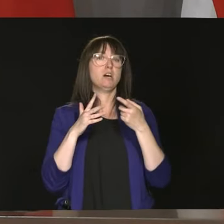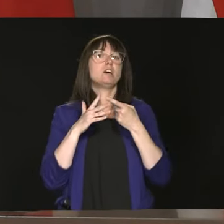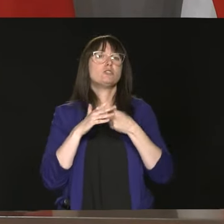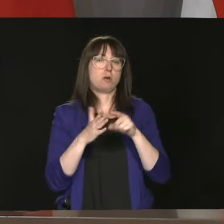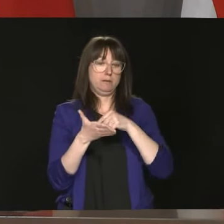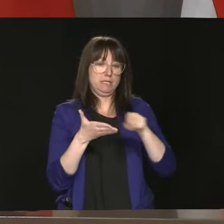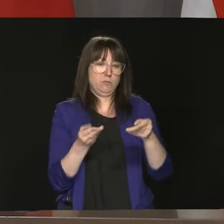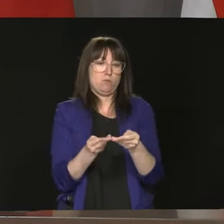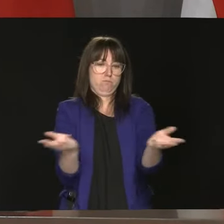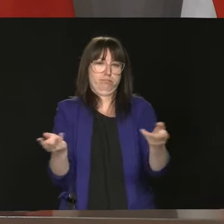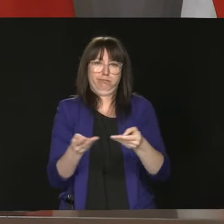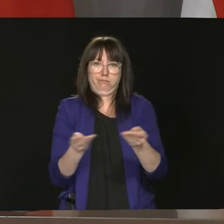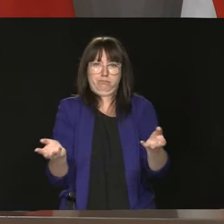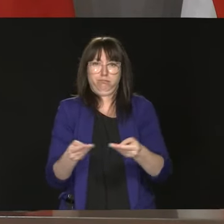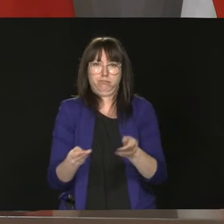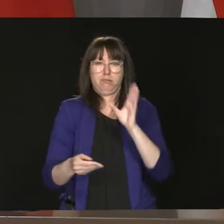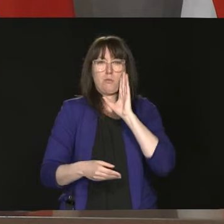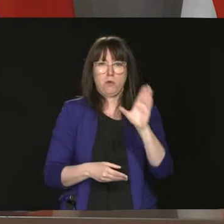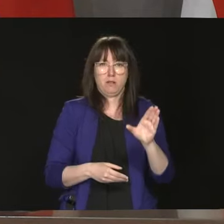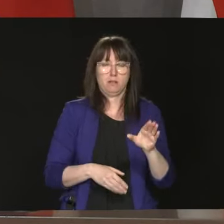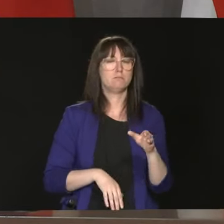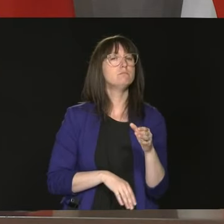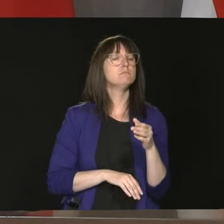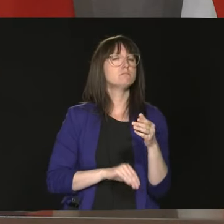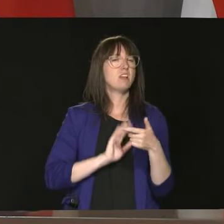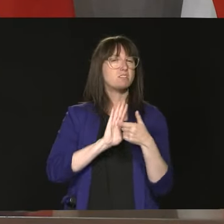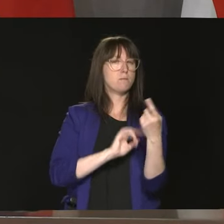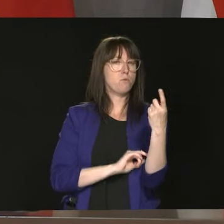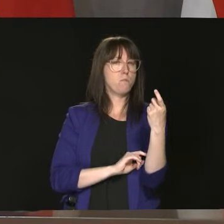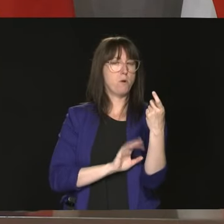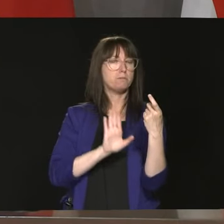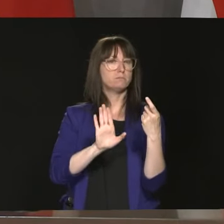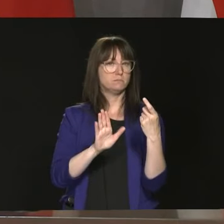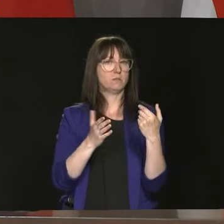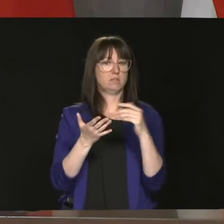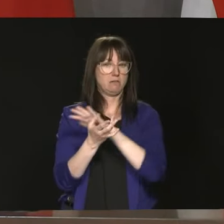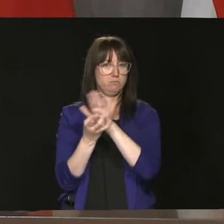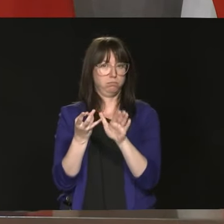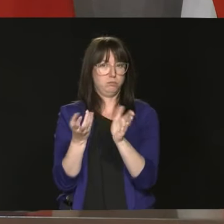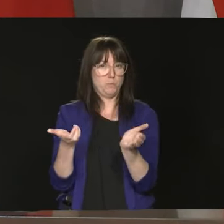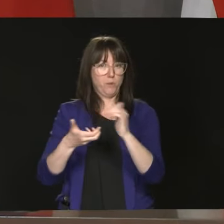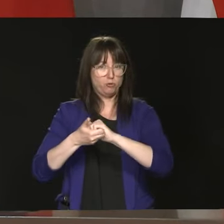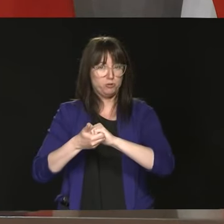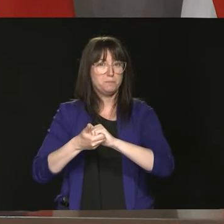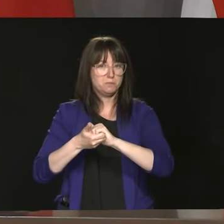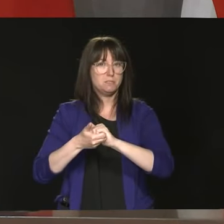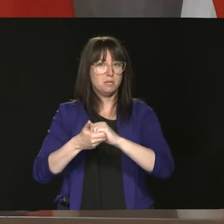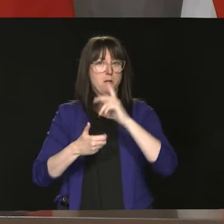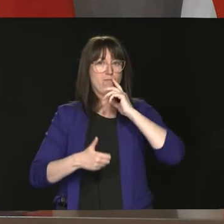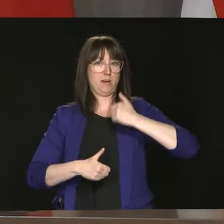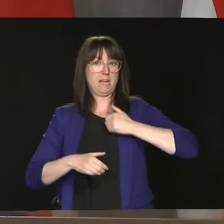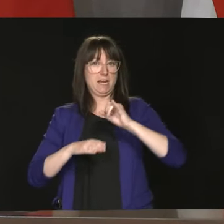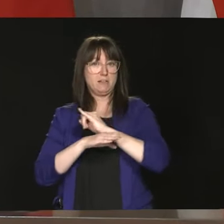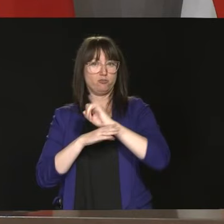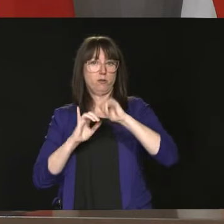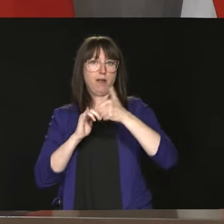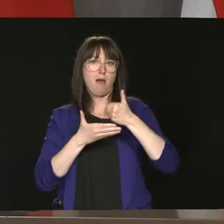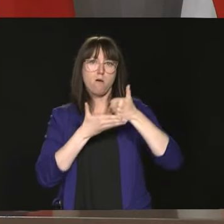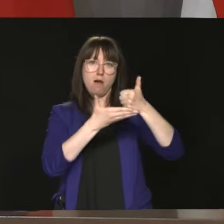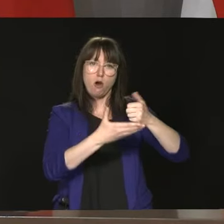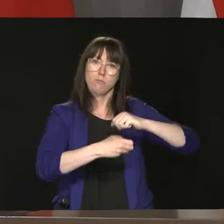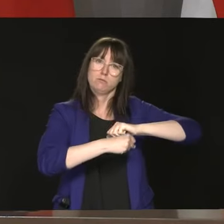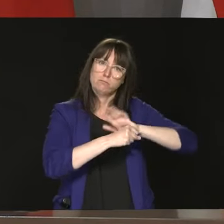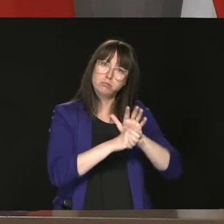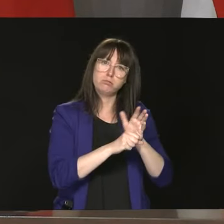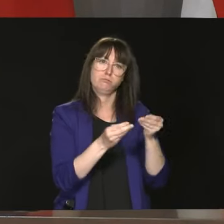share one more example of how these new partnerships in Canadian industry have helped us in the fight against COVID-19.